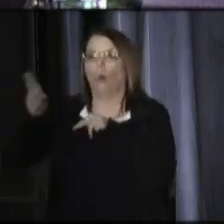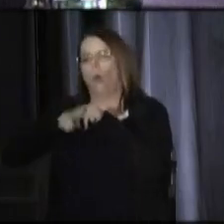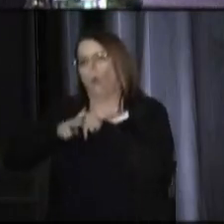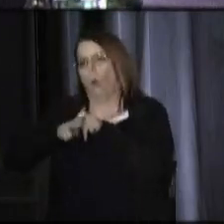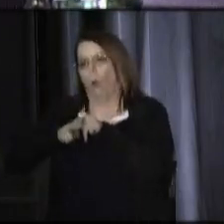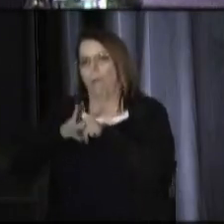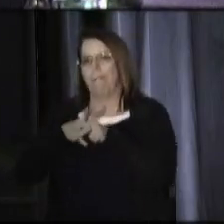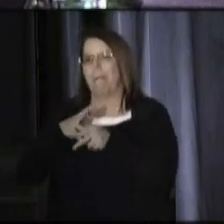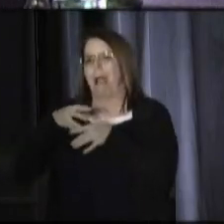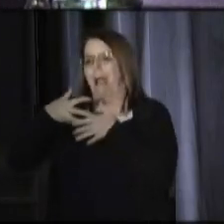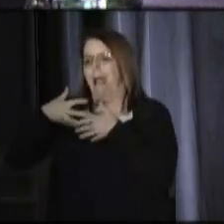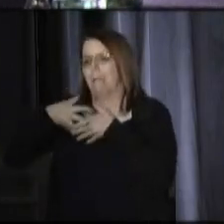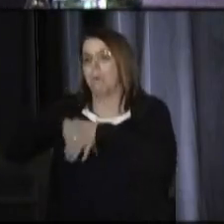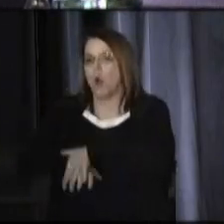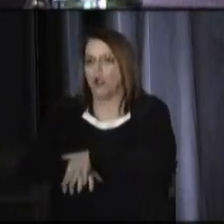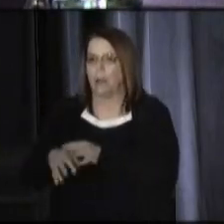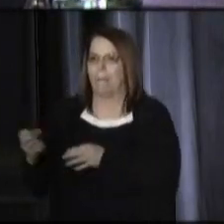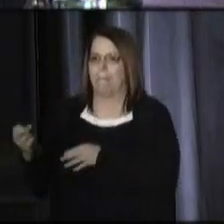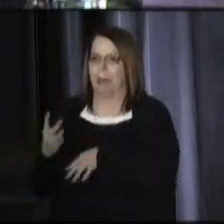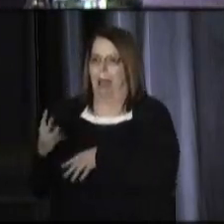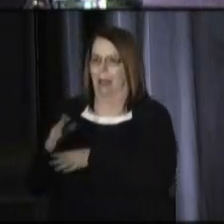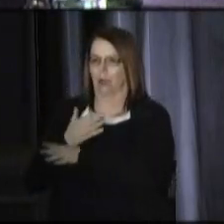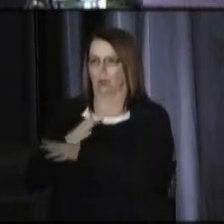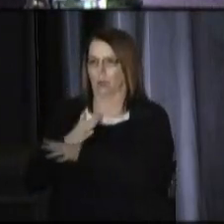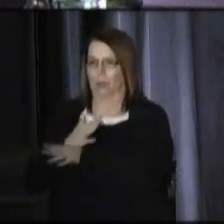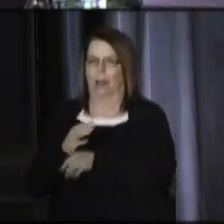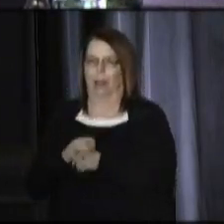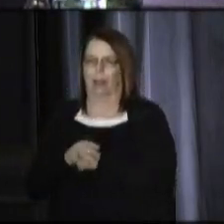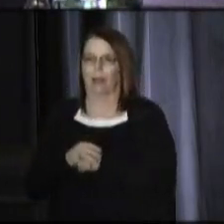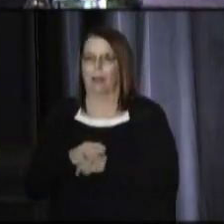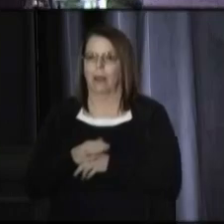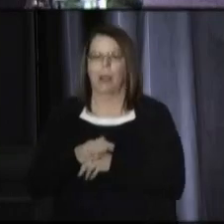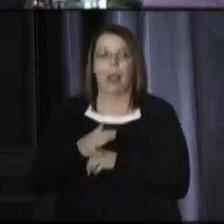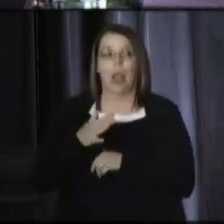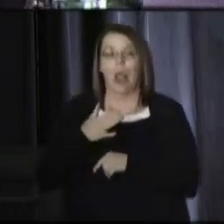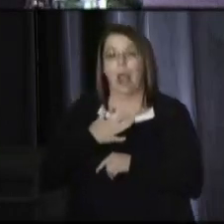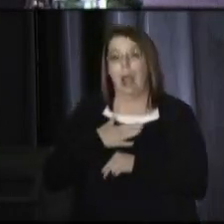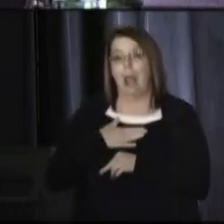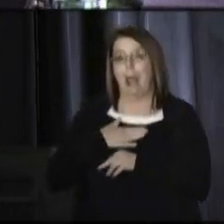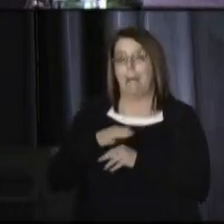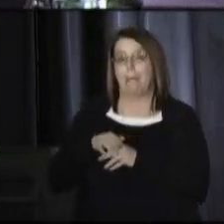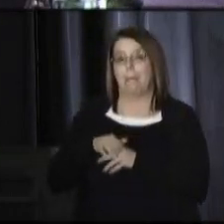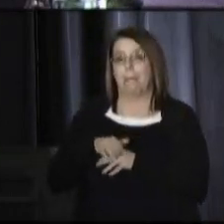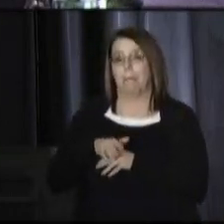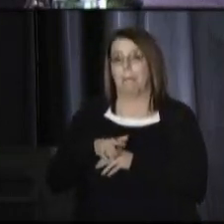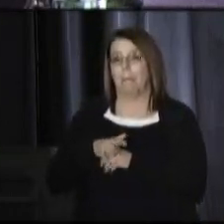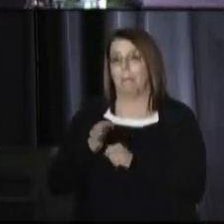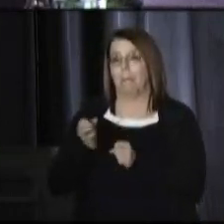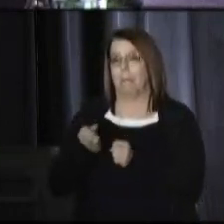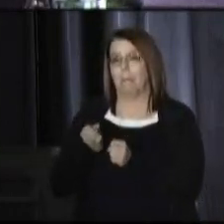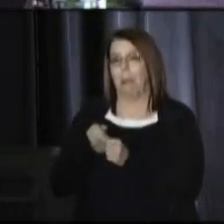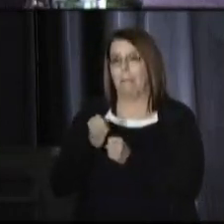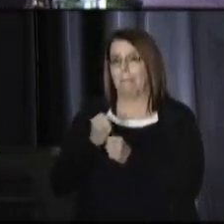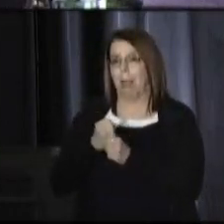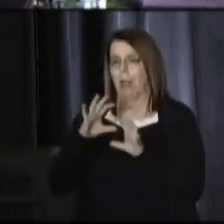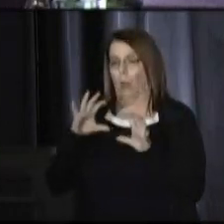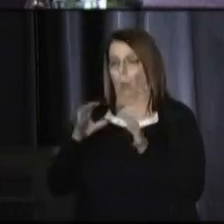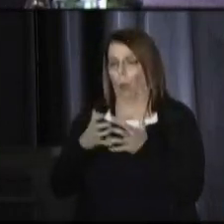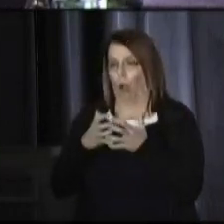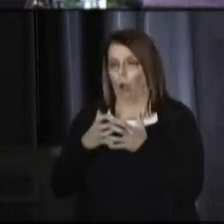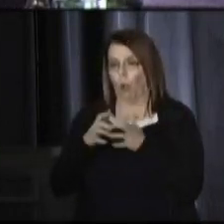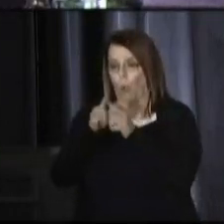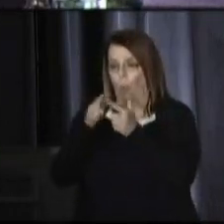Yeah, I guess for me, it wasn't so much just about like, oh, can I be a writer, but also what I was writing about. I was like,